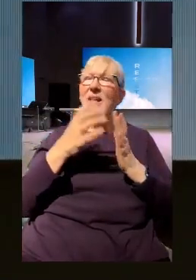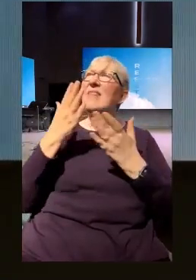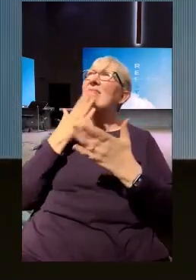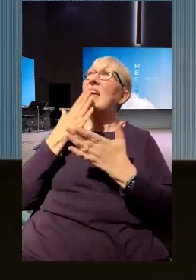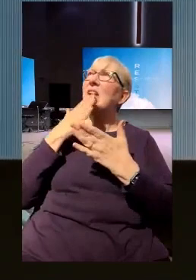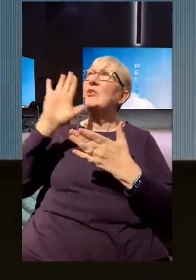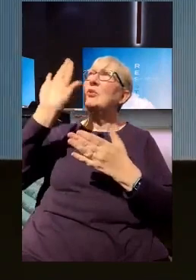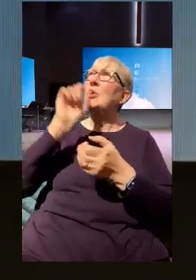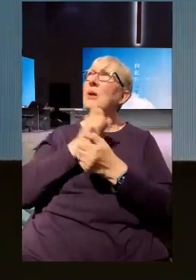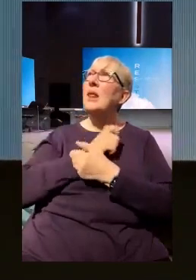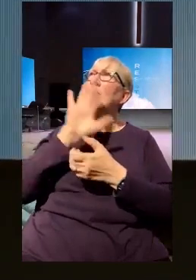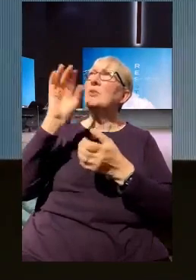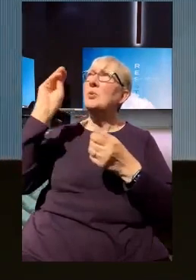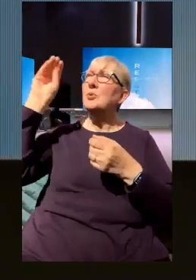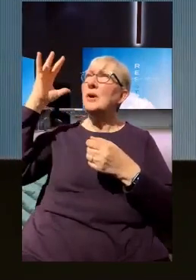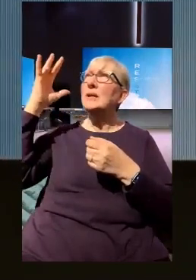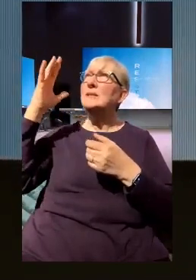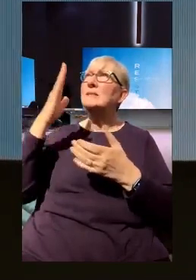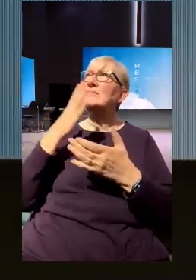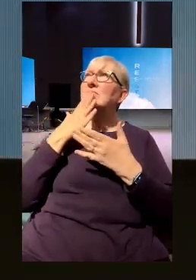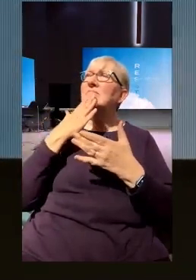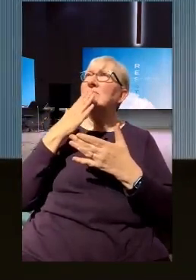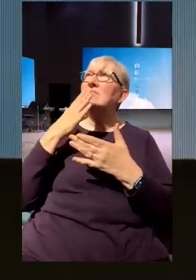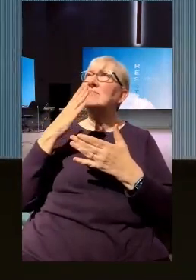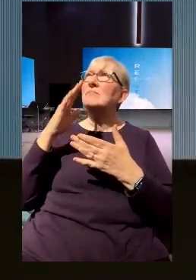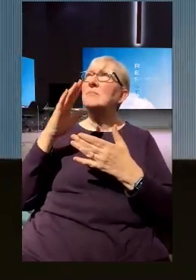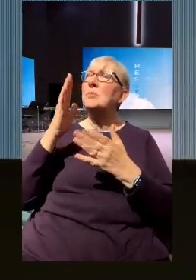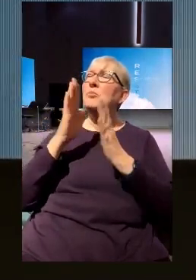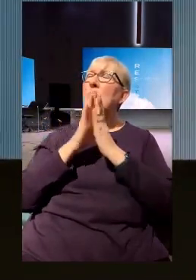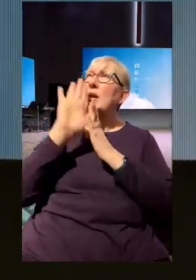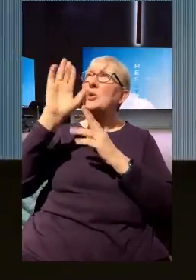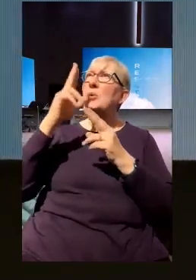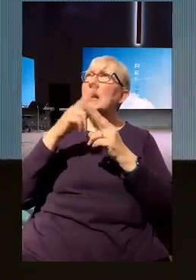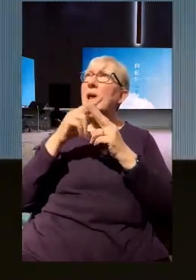invite you in today. We pray in your name, Lord Jesus. Amen. Amen.